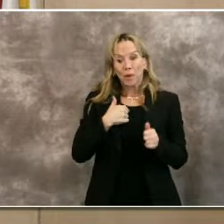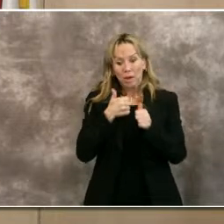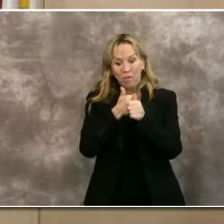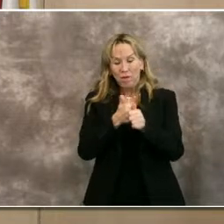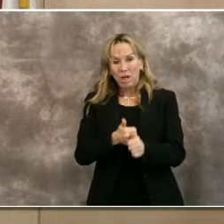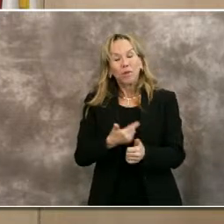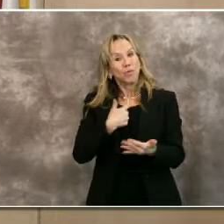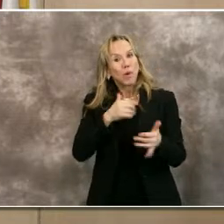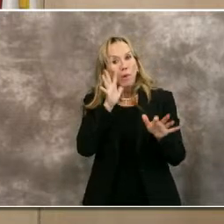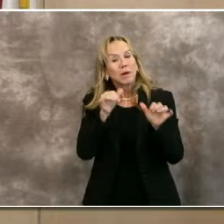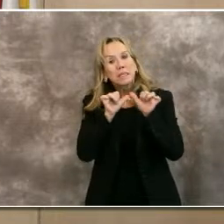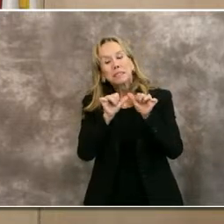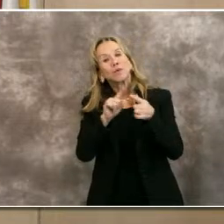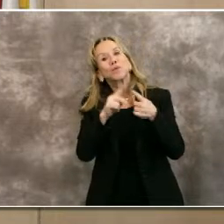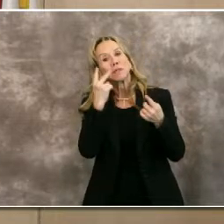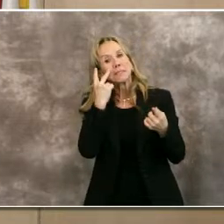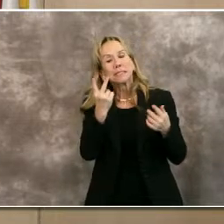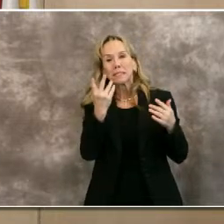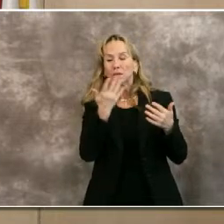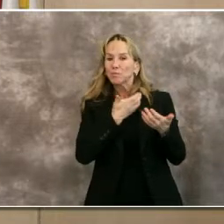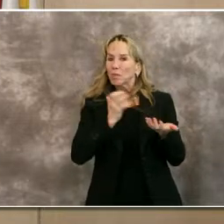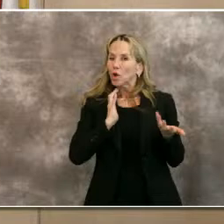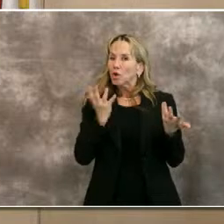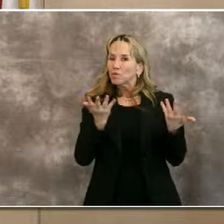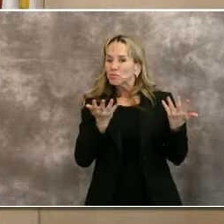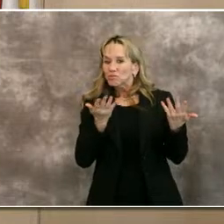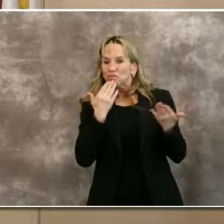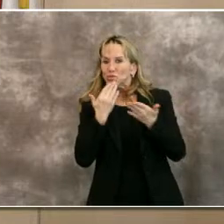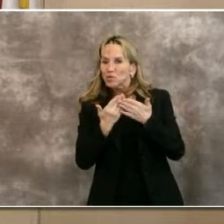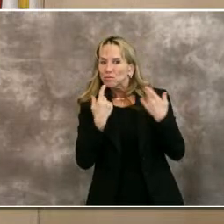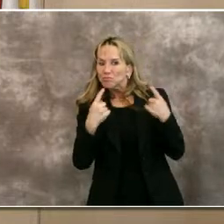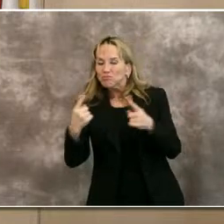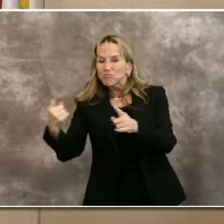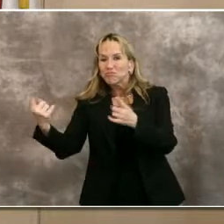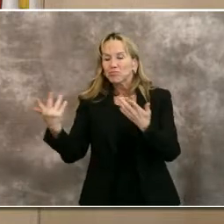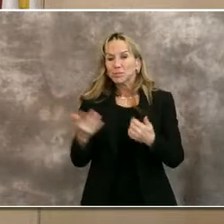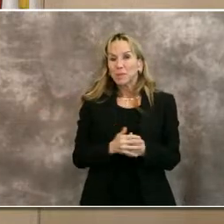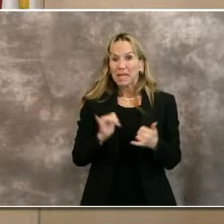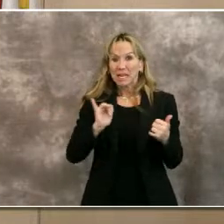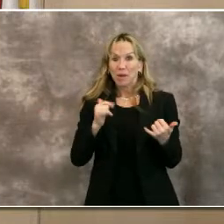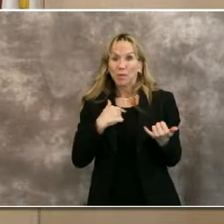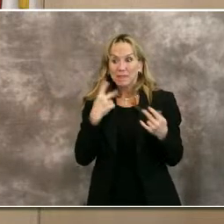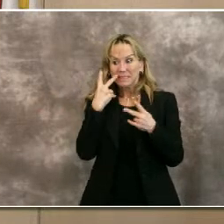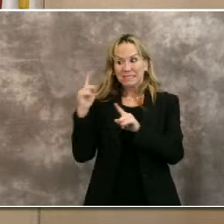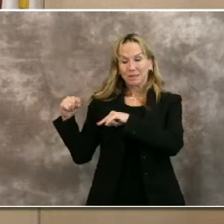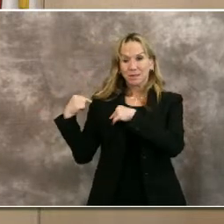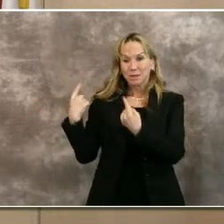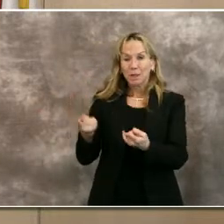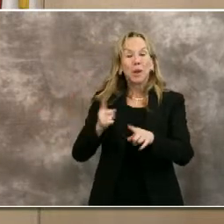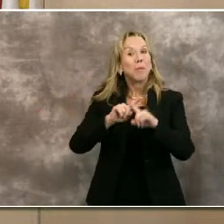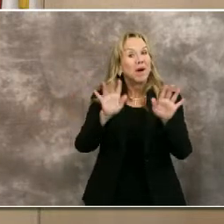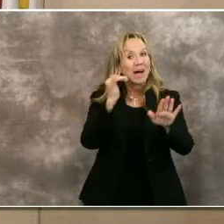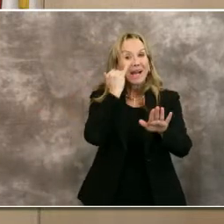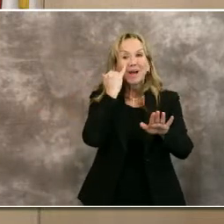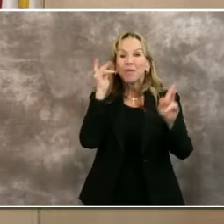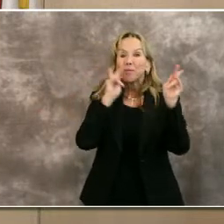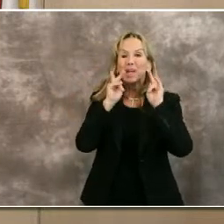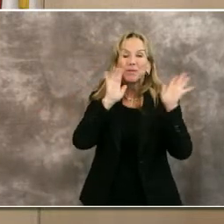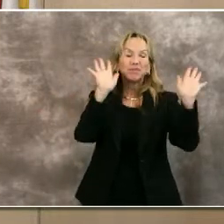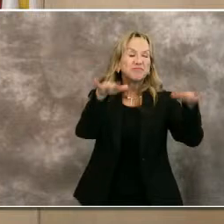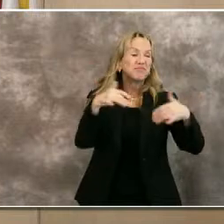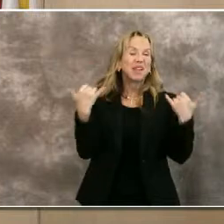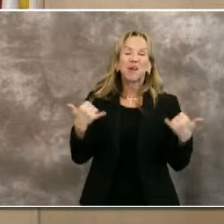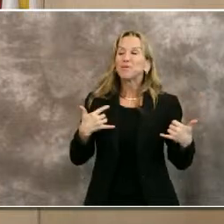we will continue to see the great results that we currently see. But if people just throw caution to the